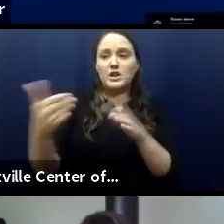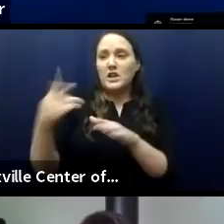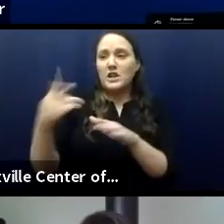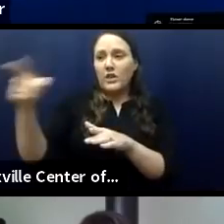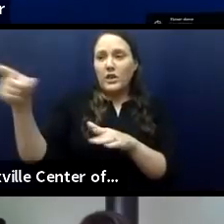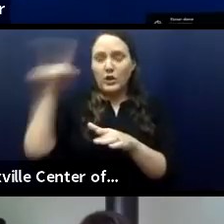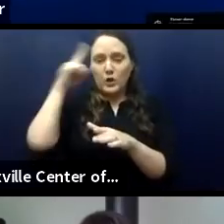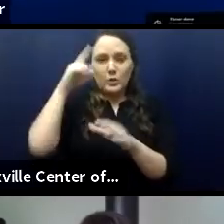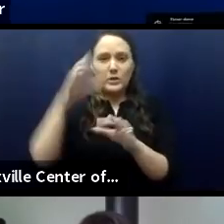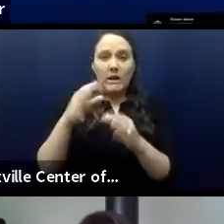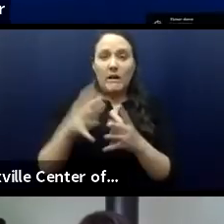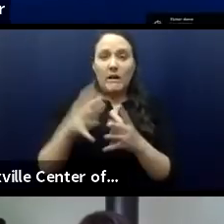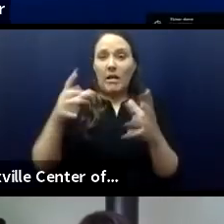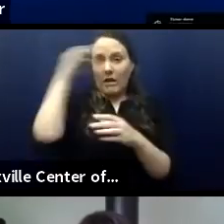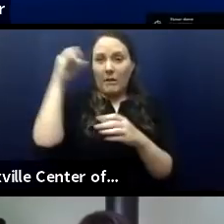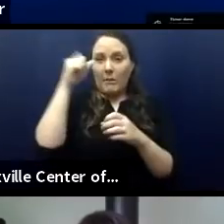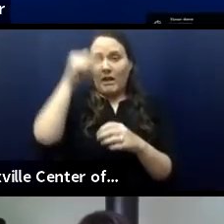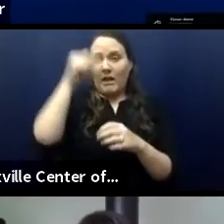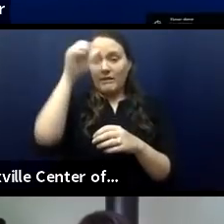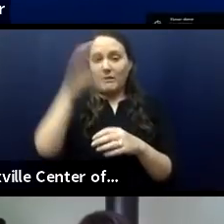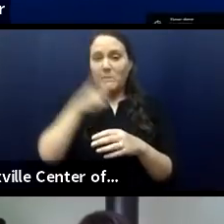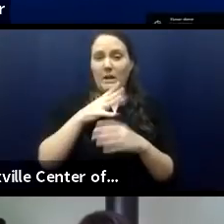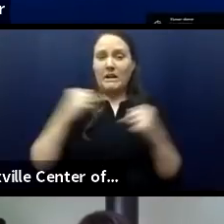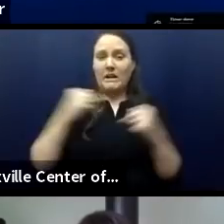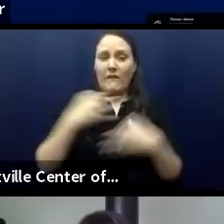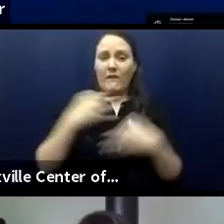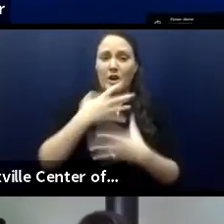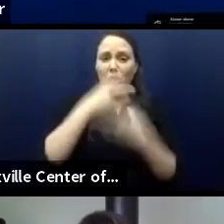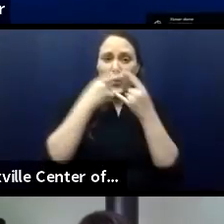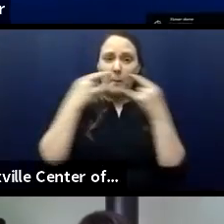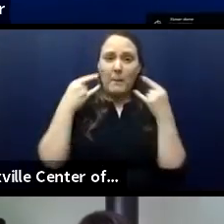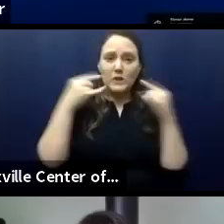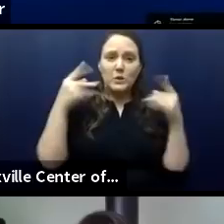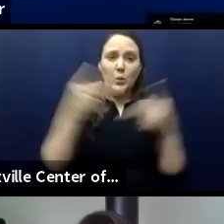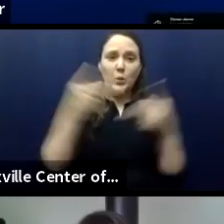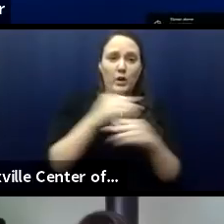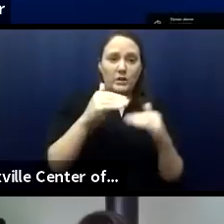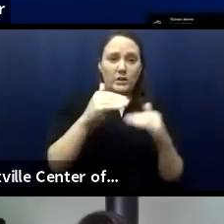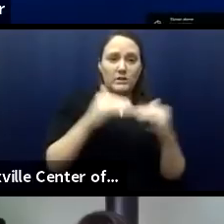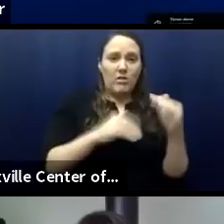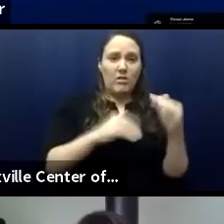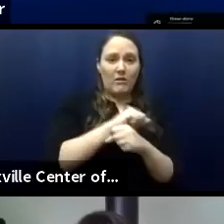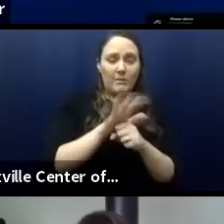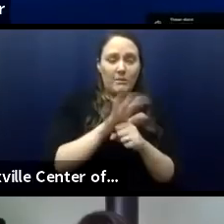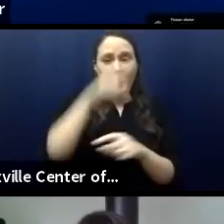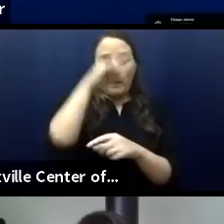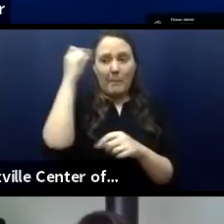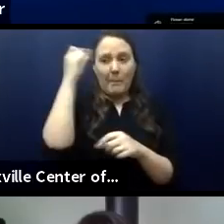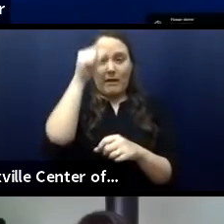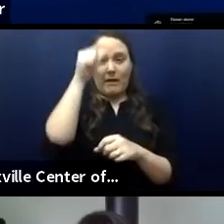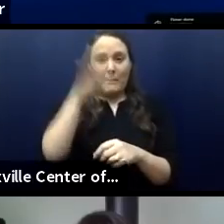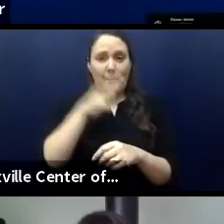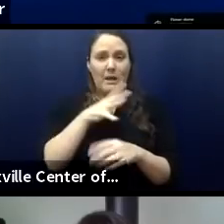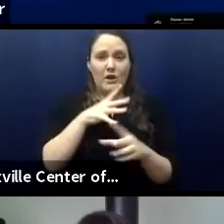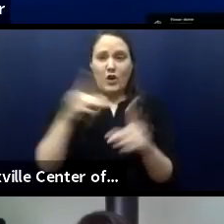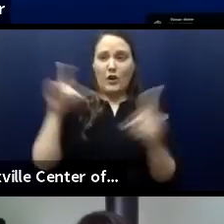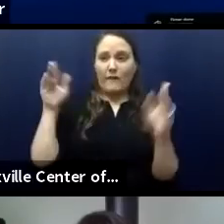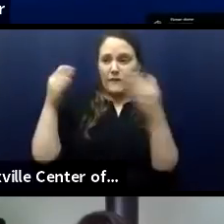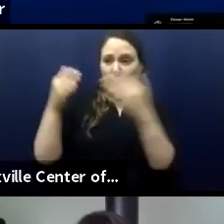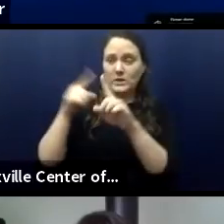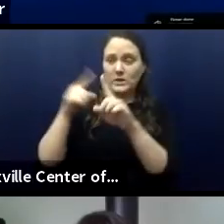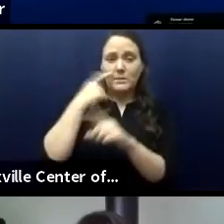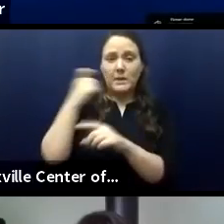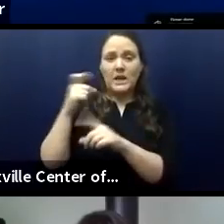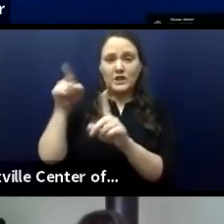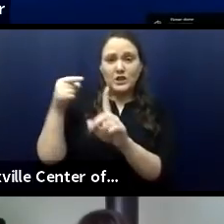Fear Wearing a Mask More Than Coronavirus." Black men across the U.S. being targeted because they were Black and wearing masks. Black men who choose not to